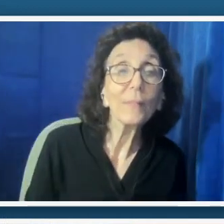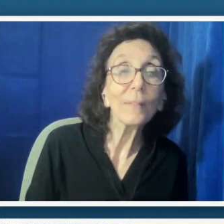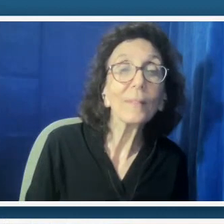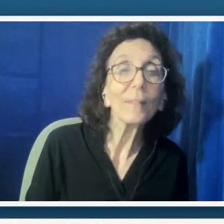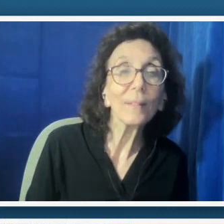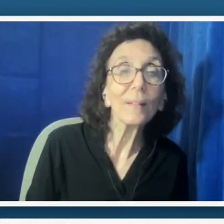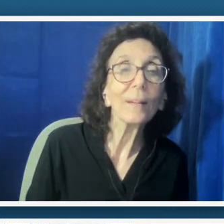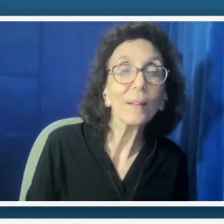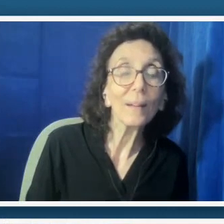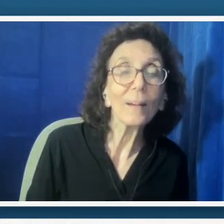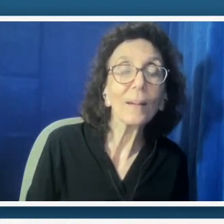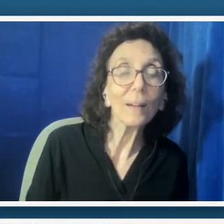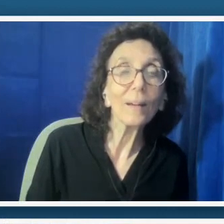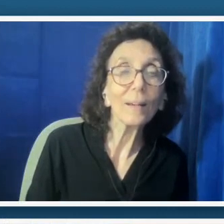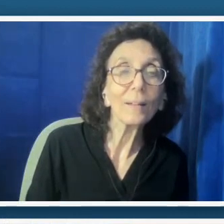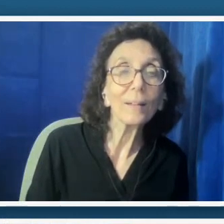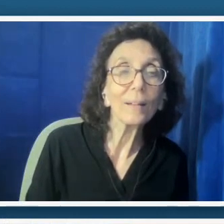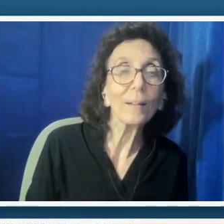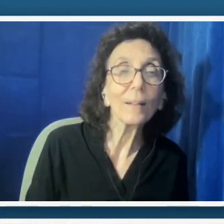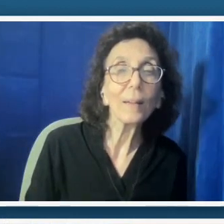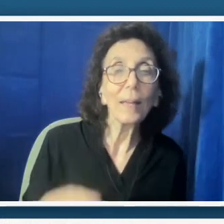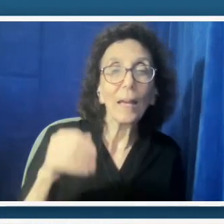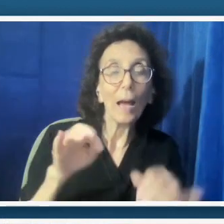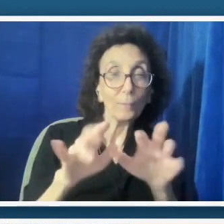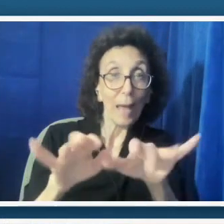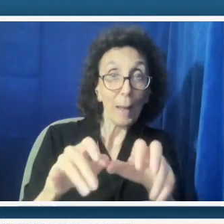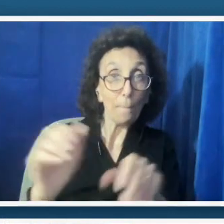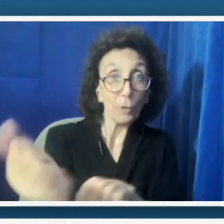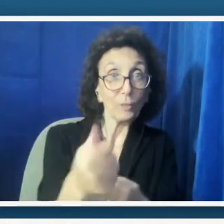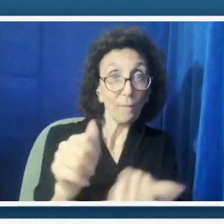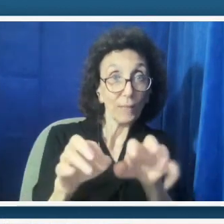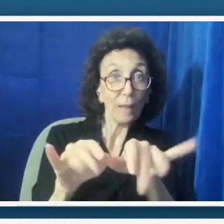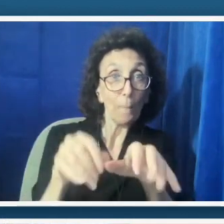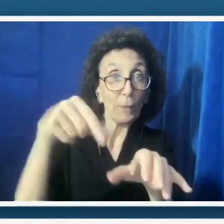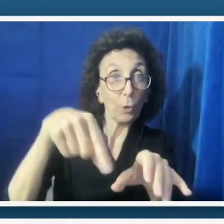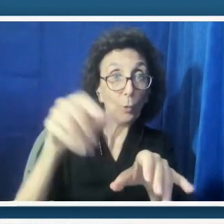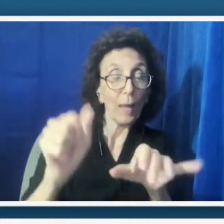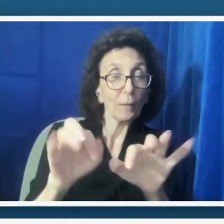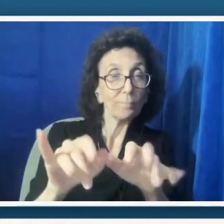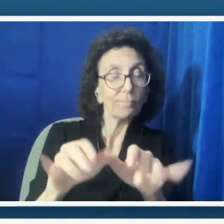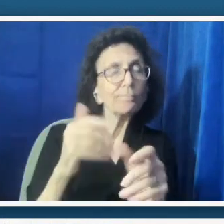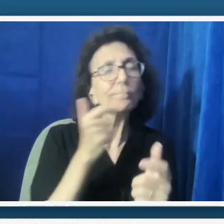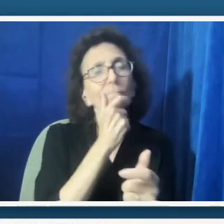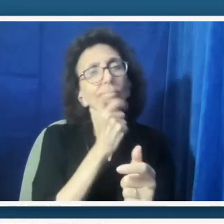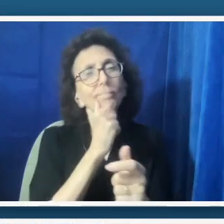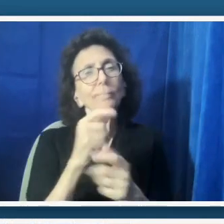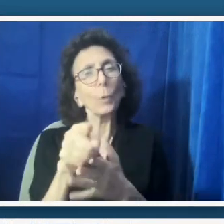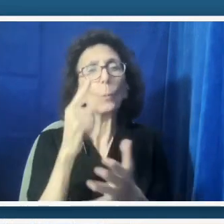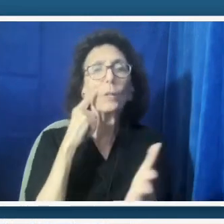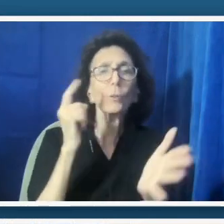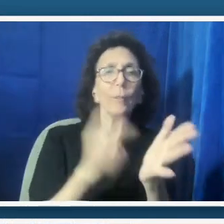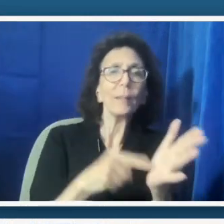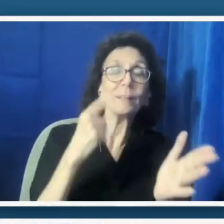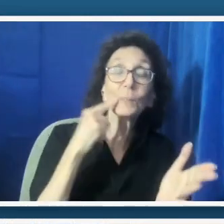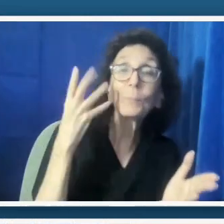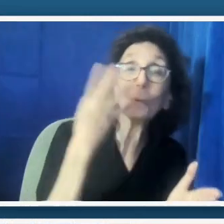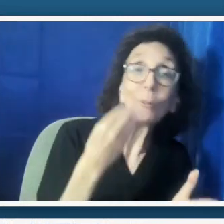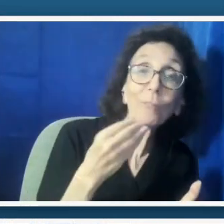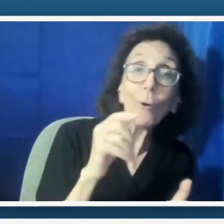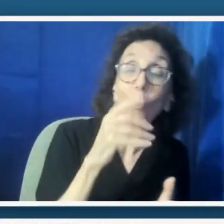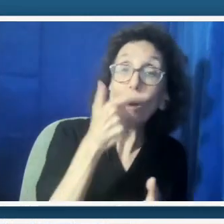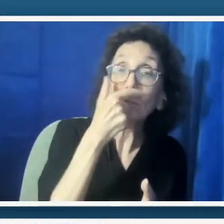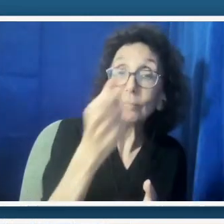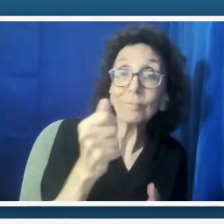you. In the Q&A feature, I would like you to think about the things that you find beautiful or appealing in